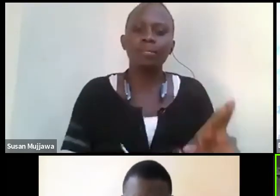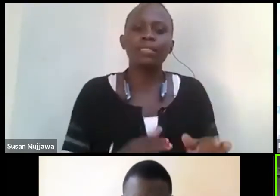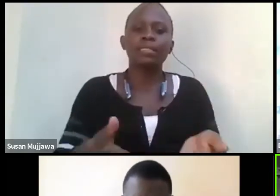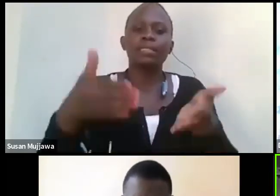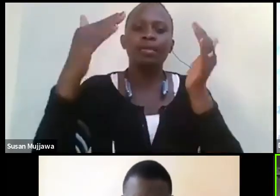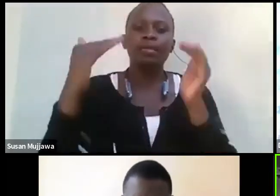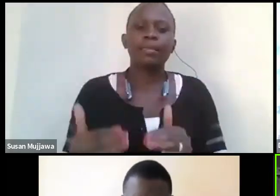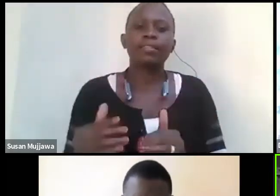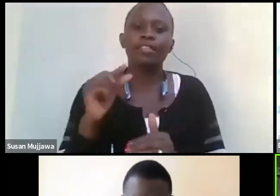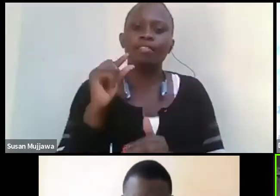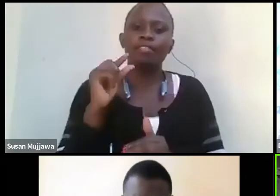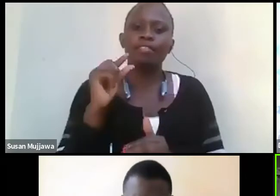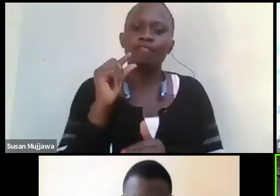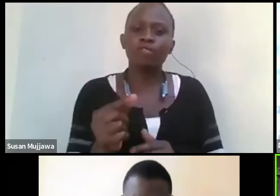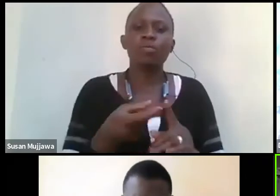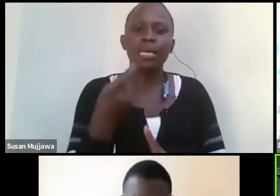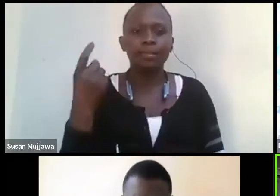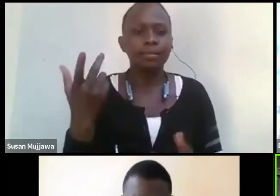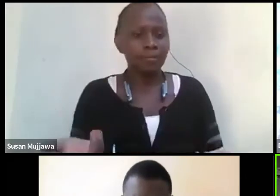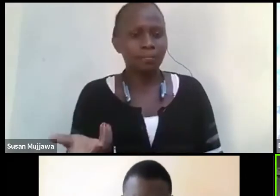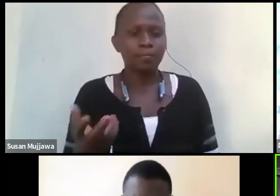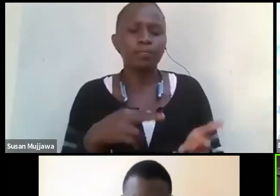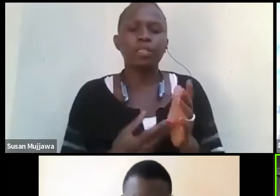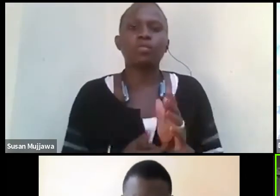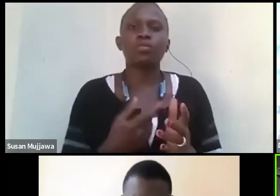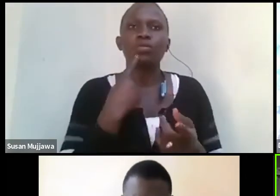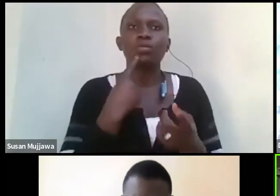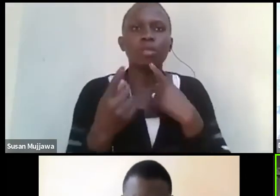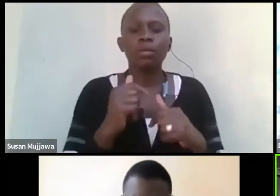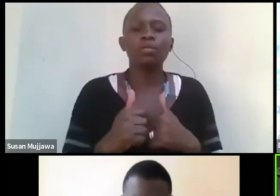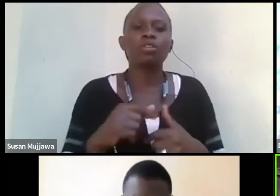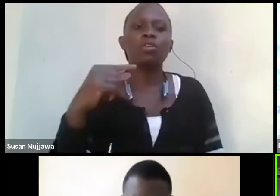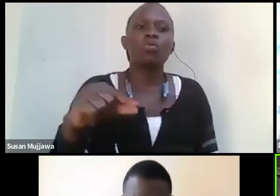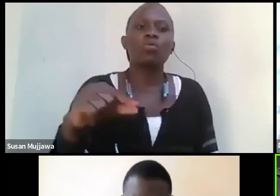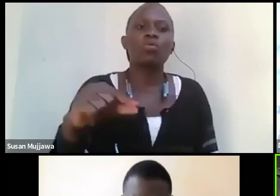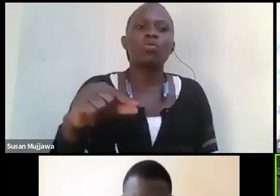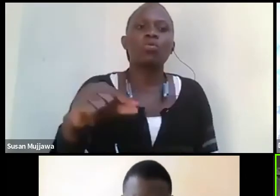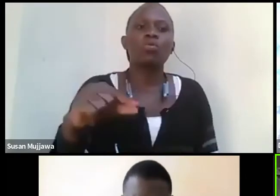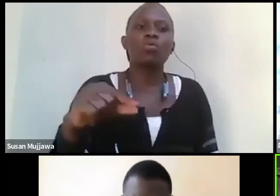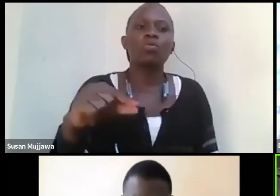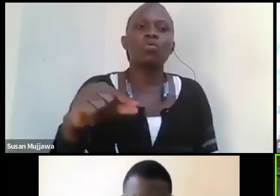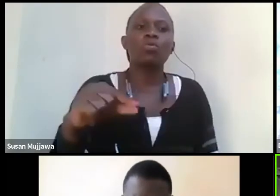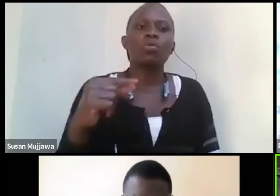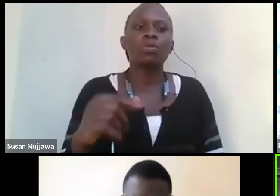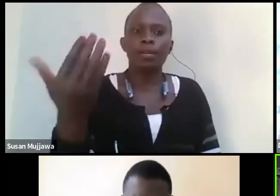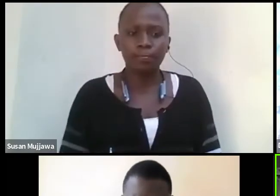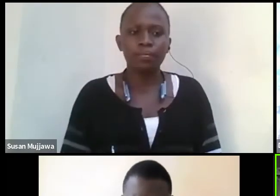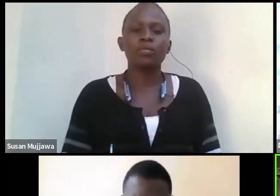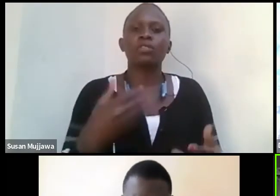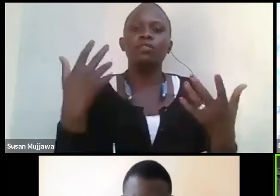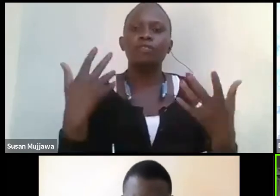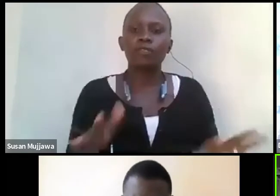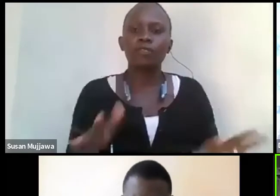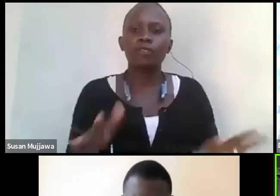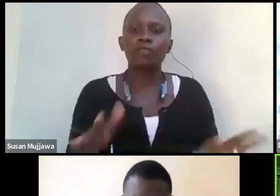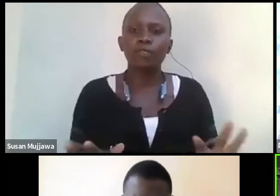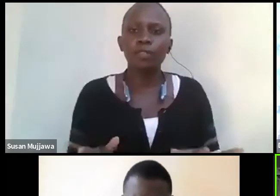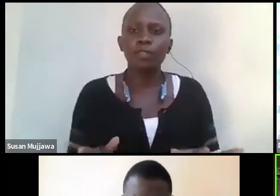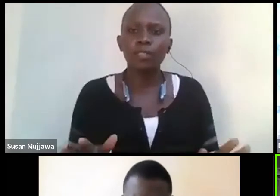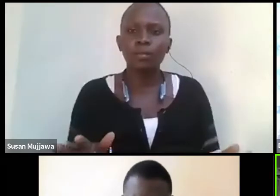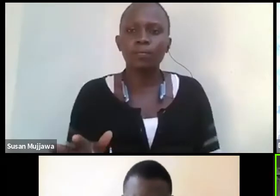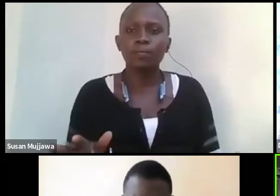few months. Probably you're looking at the quarter ahead. Adoption of systems. Ugandans, I think we are not very fast